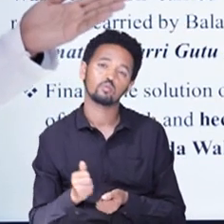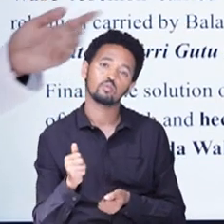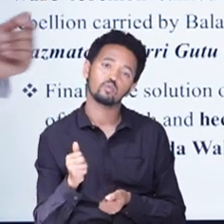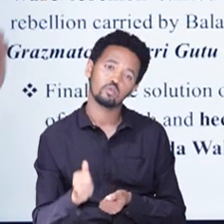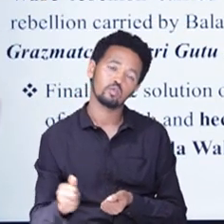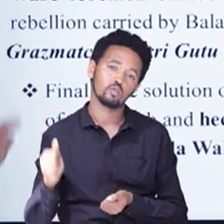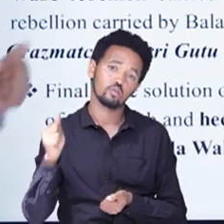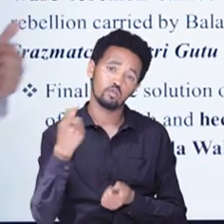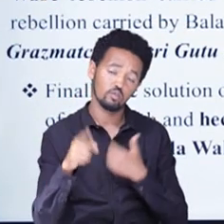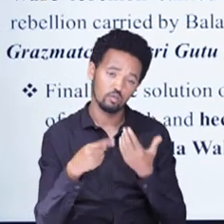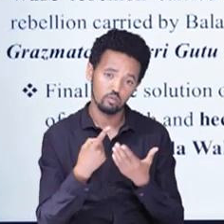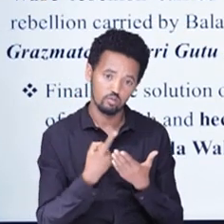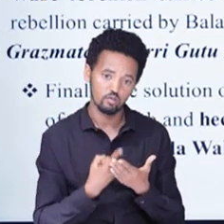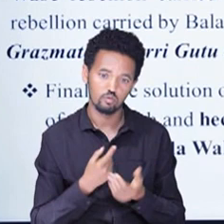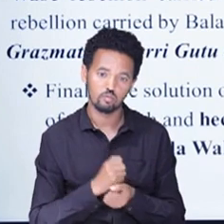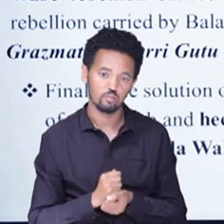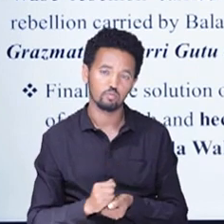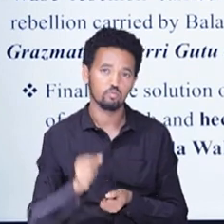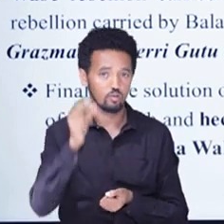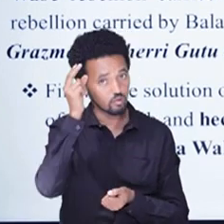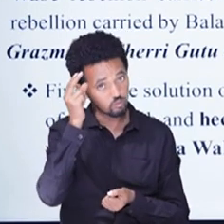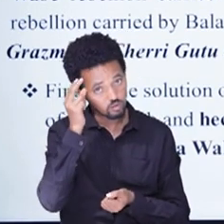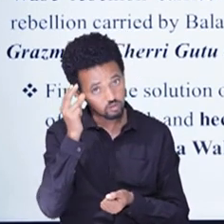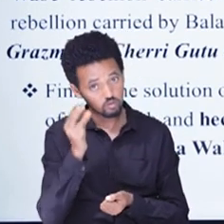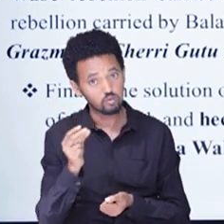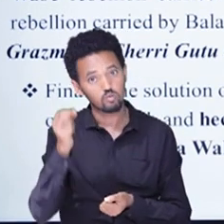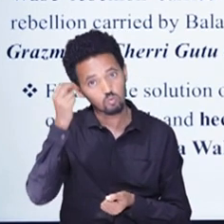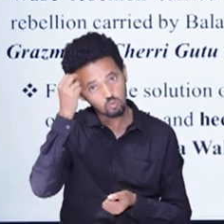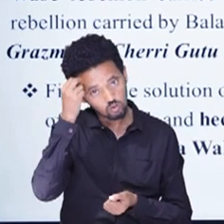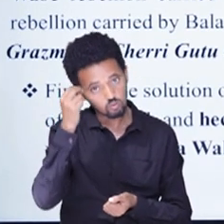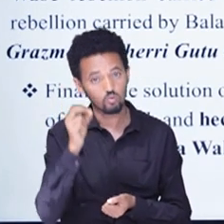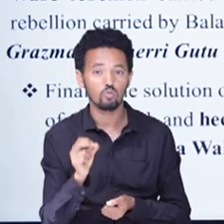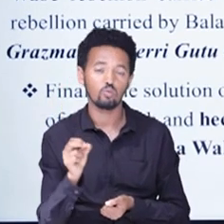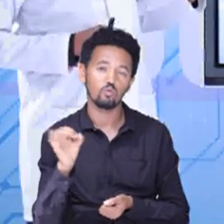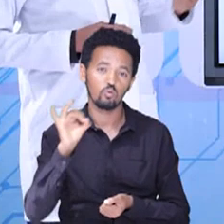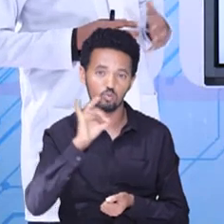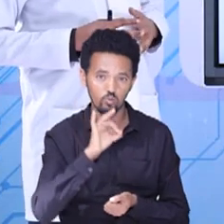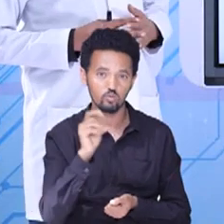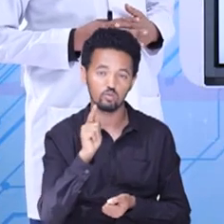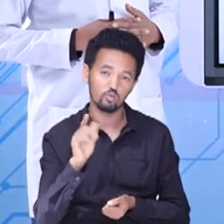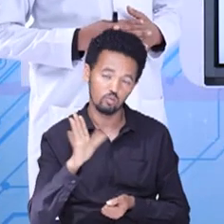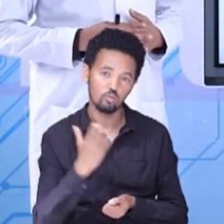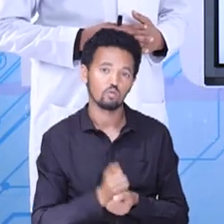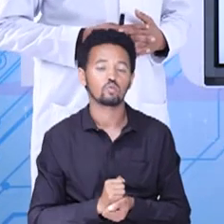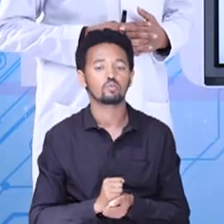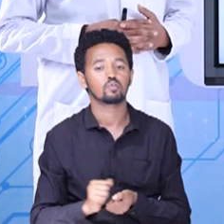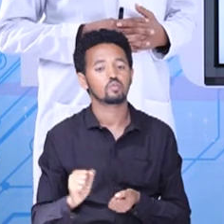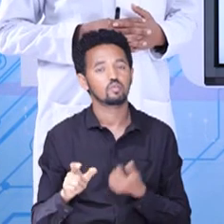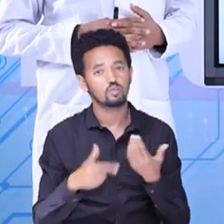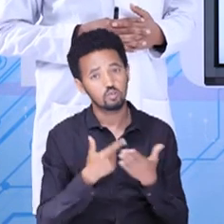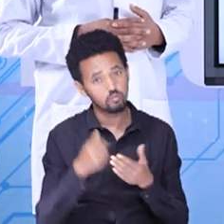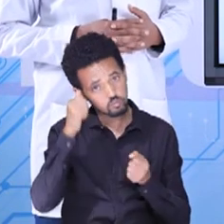the Dollo rebellion carried by Balambaras Wako Lungo, and Grazmach Cherigutu and